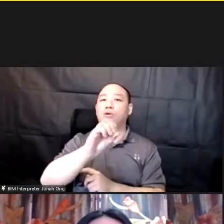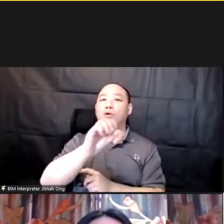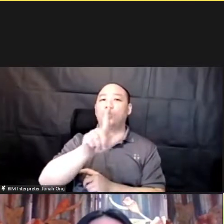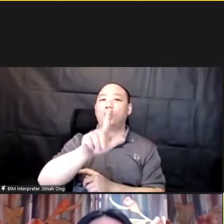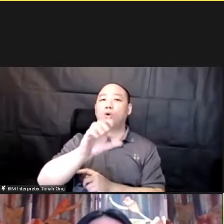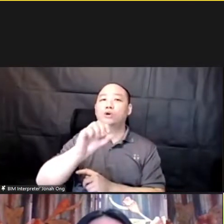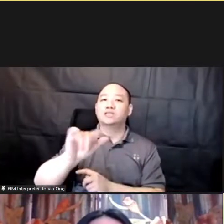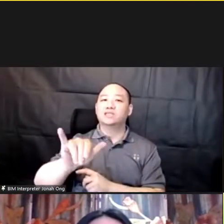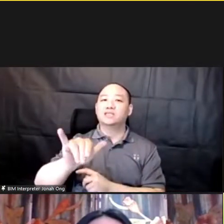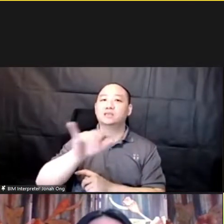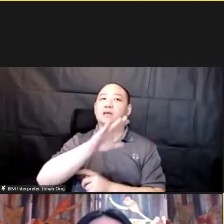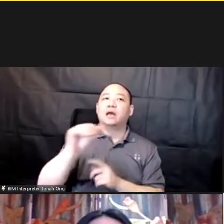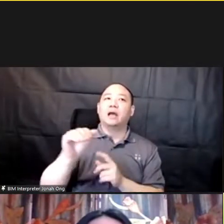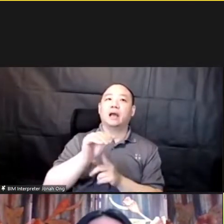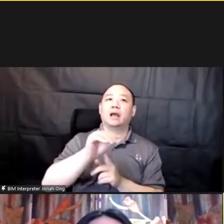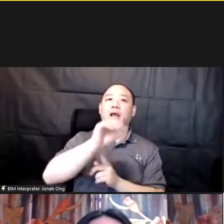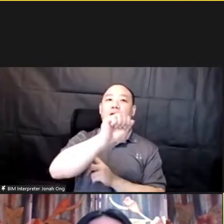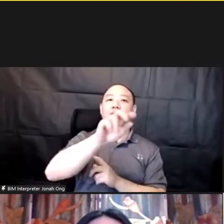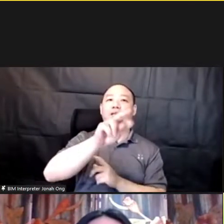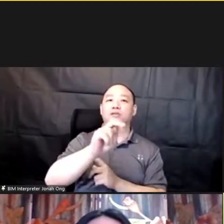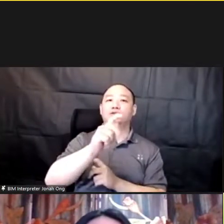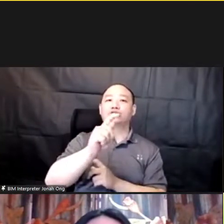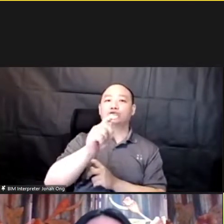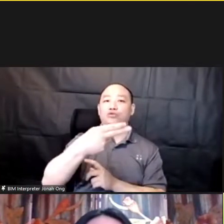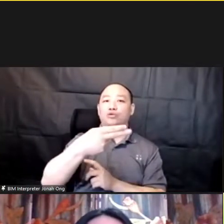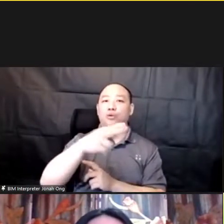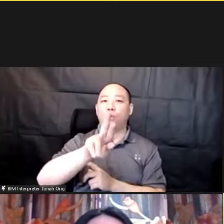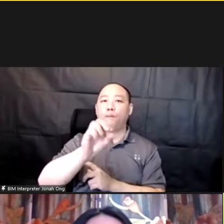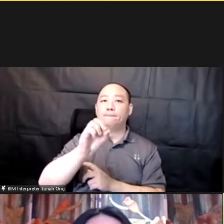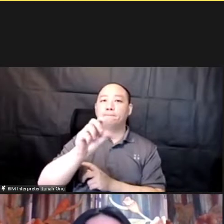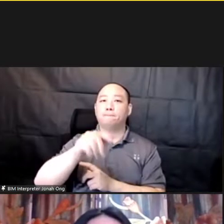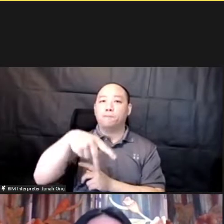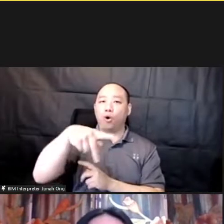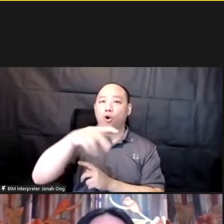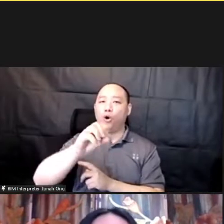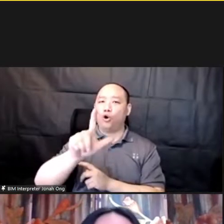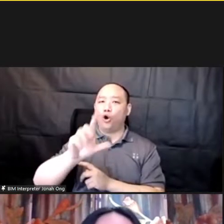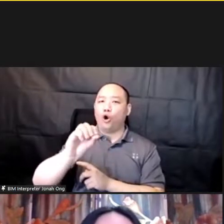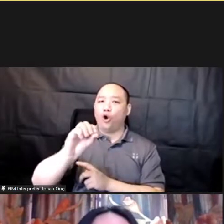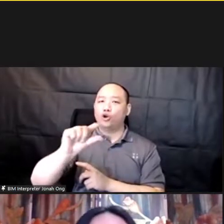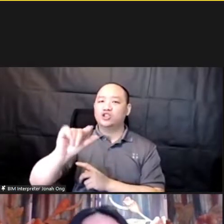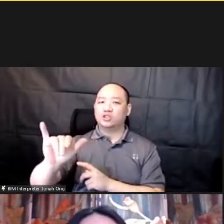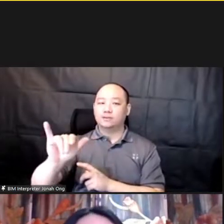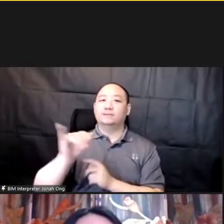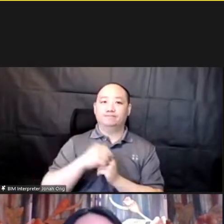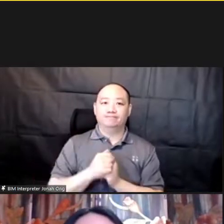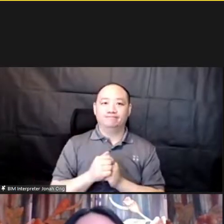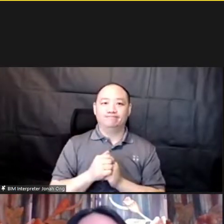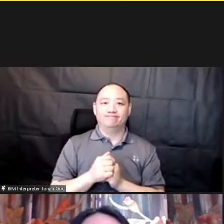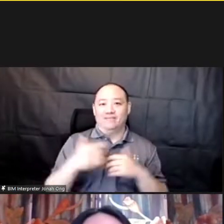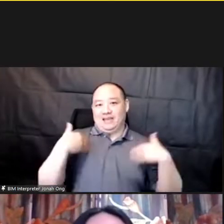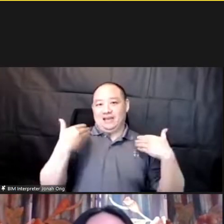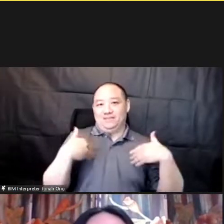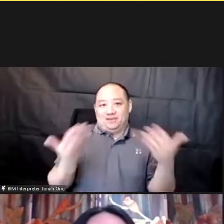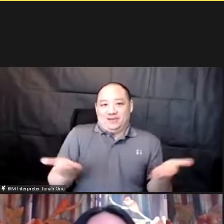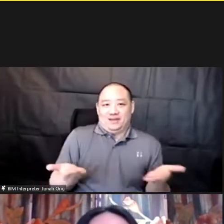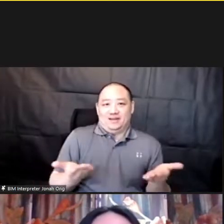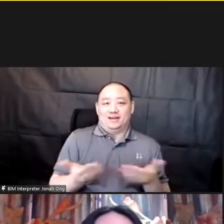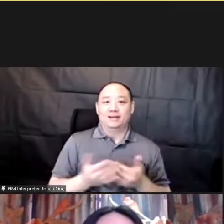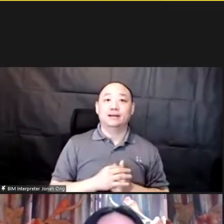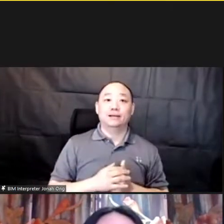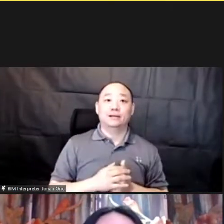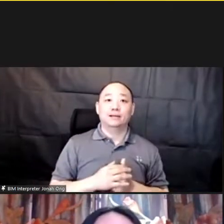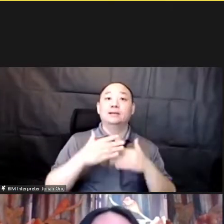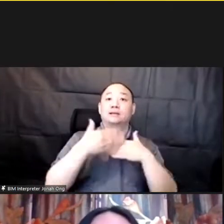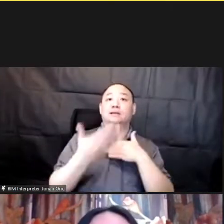Hi, everyone. I'm so glad to be here today. I'm glad to have you here. Last but not least, we have Heng,